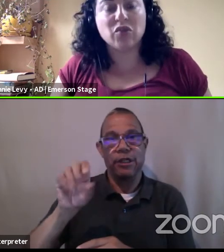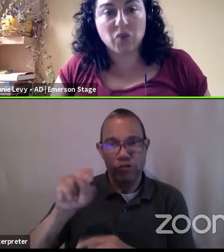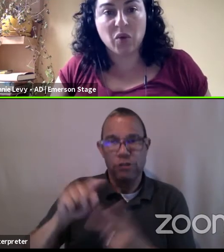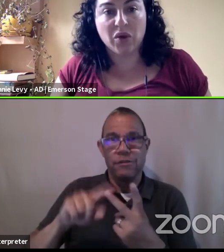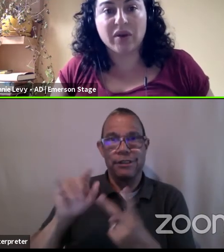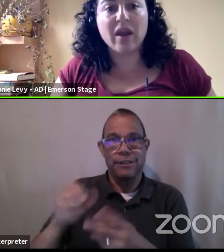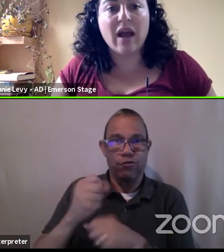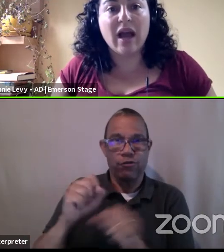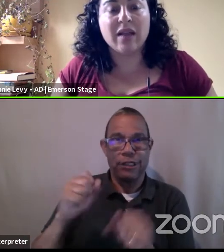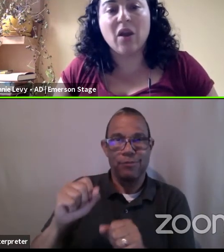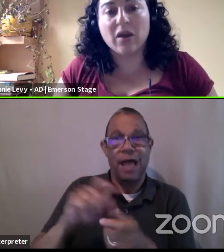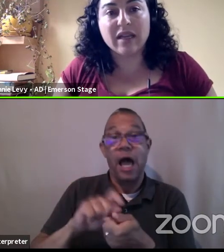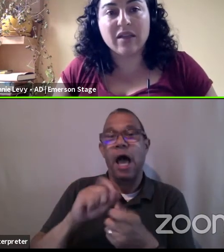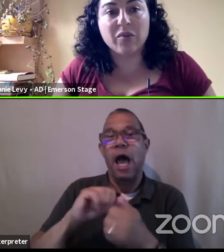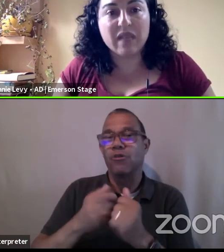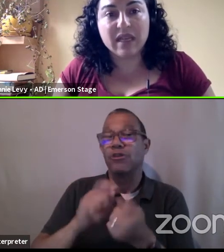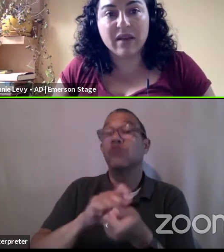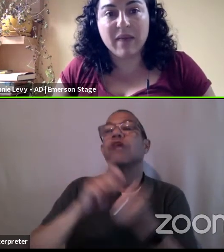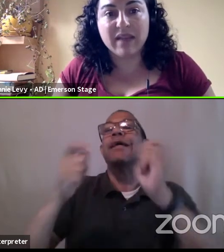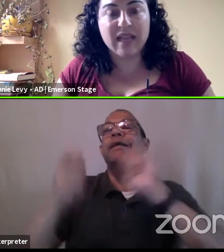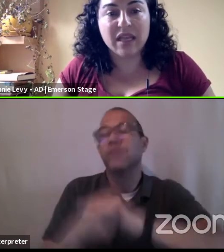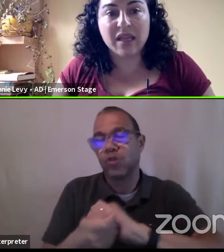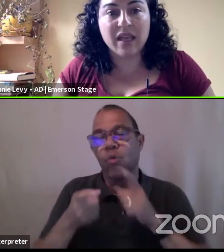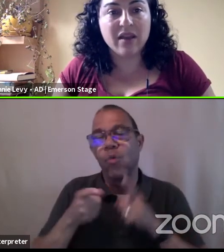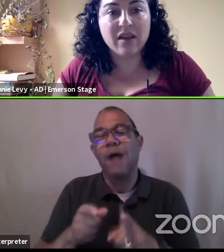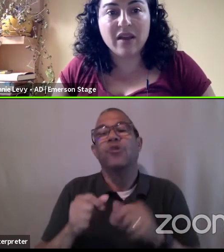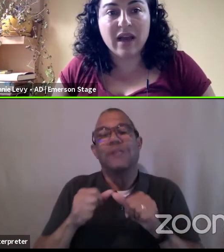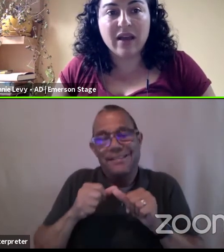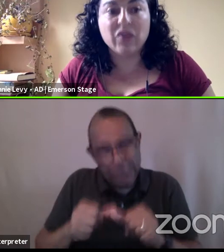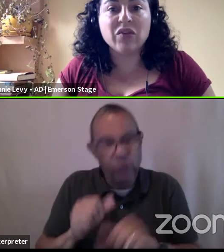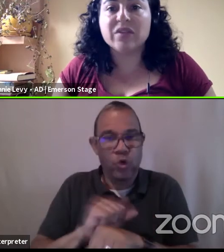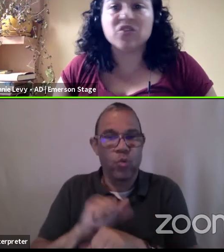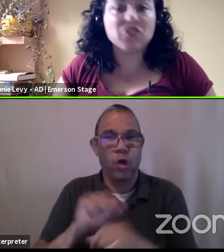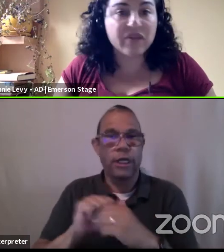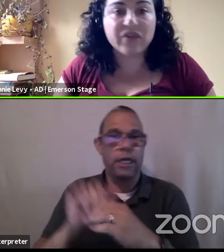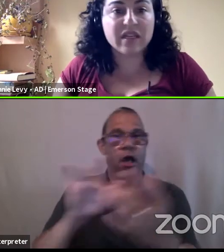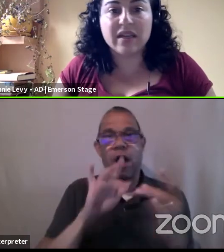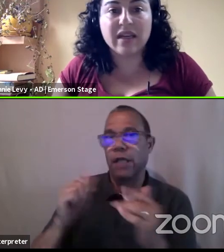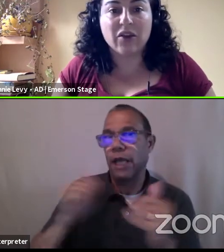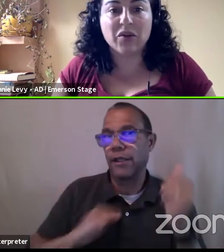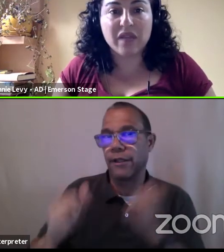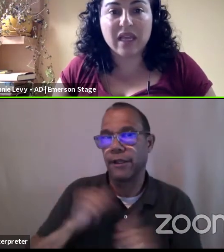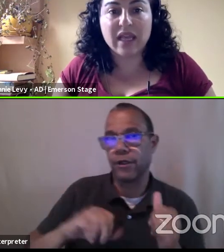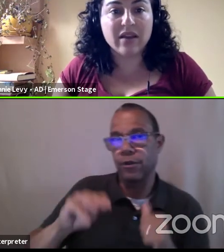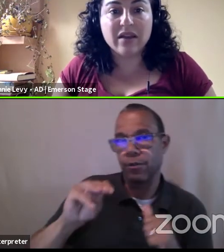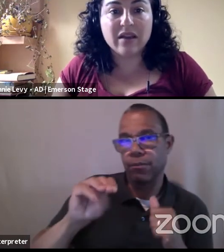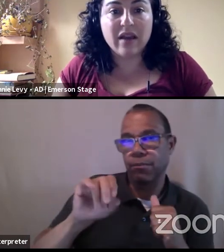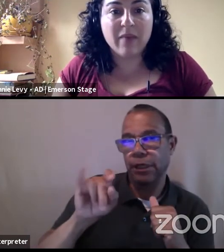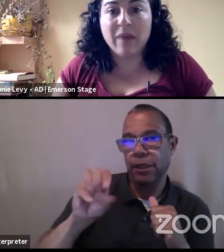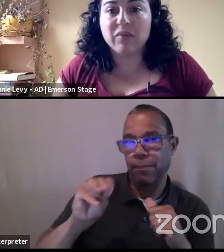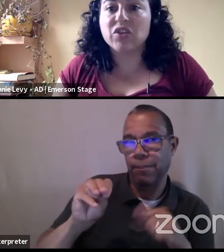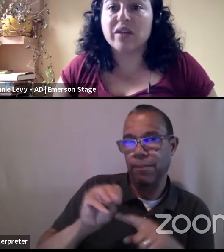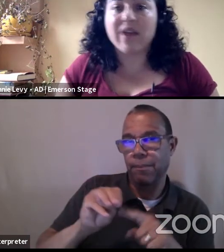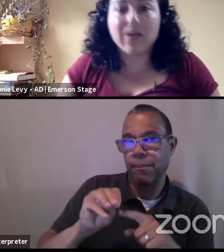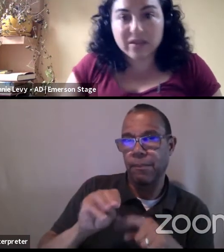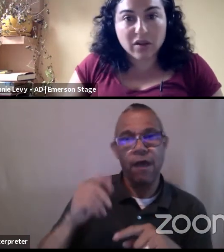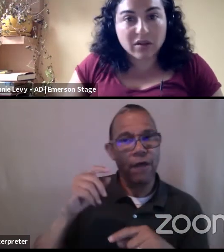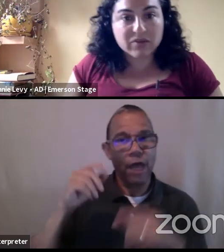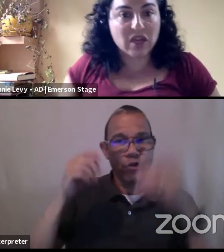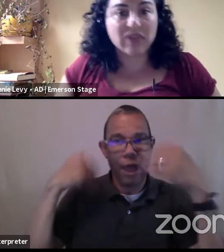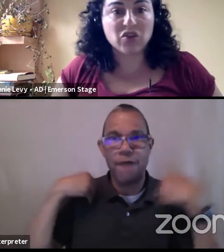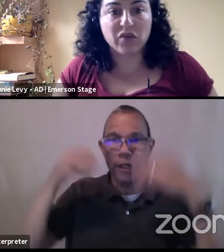continue to work, uh, in the online theater medium? Has anything, have you noticed a shift in, in how you're thinking? I'm, I'm just curious